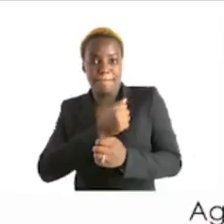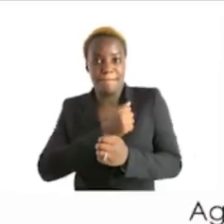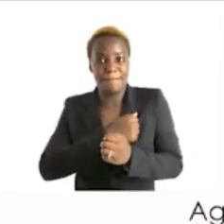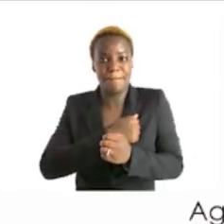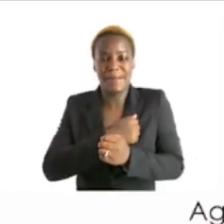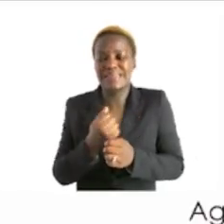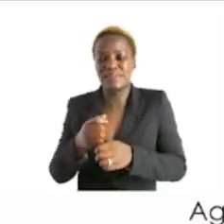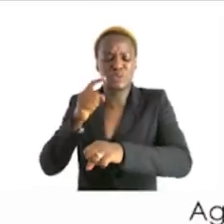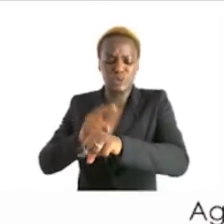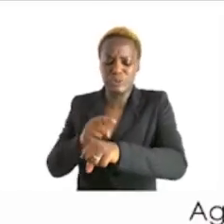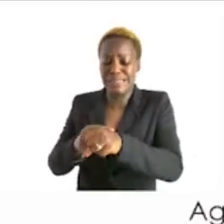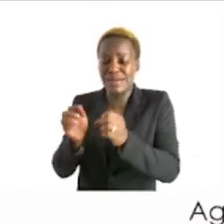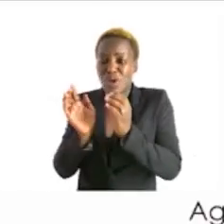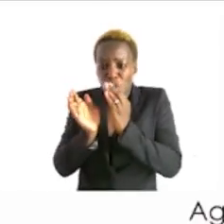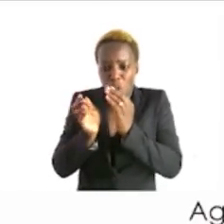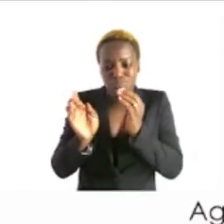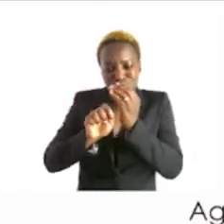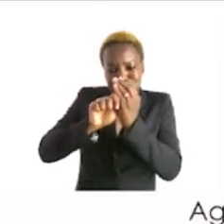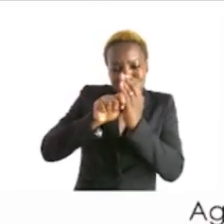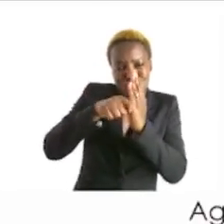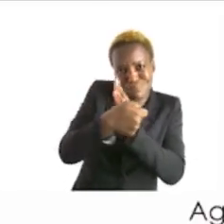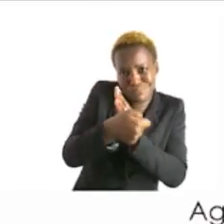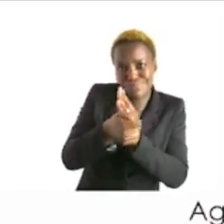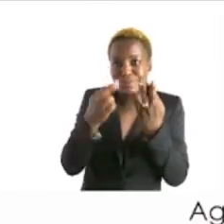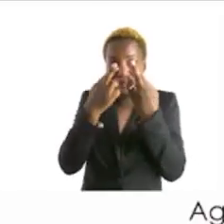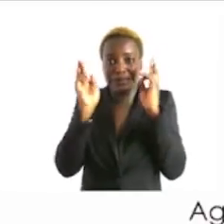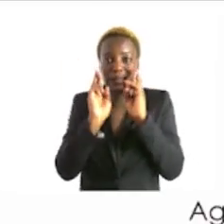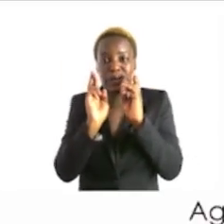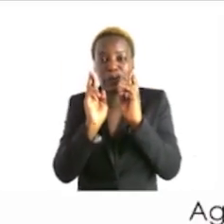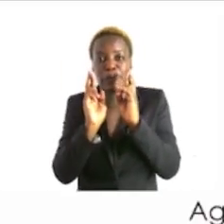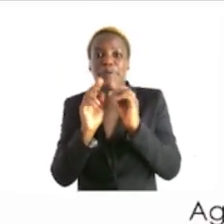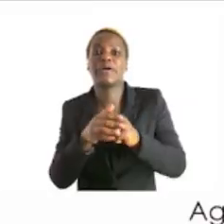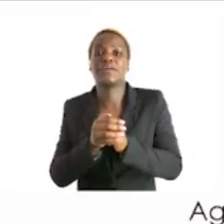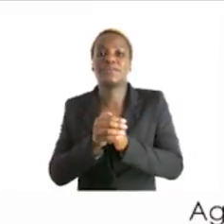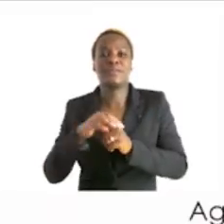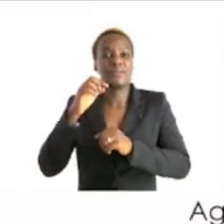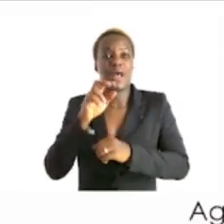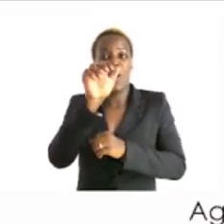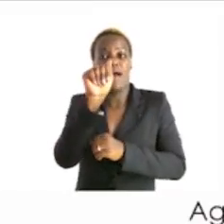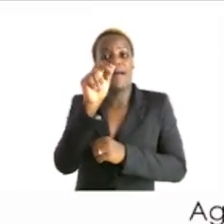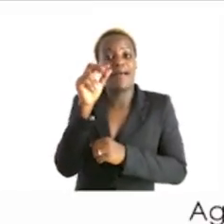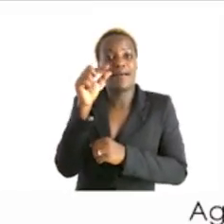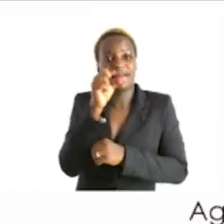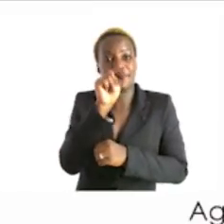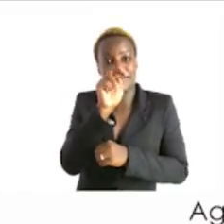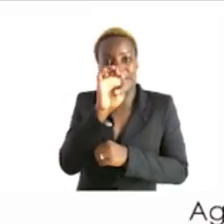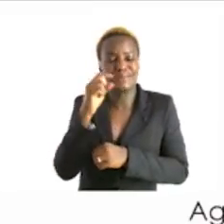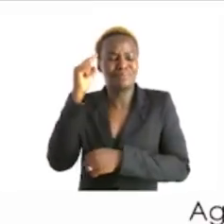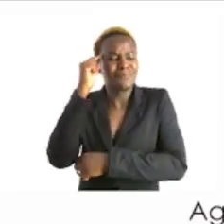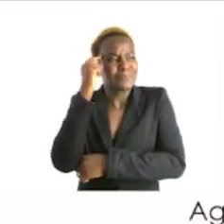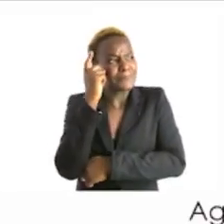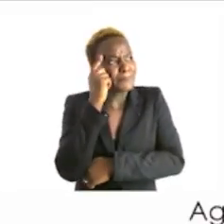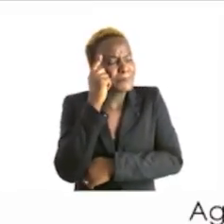a lot of time in her room with the door closed agnes wondered what she was doing in